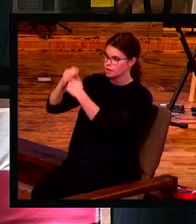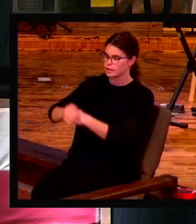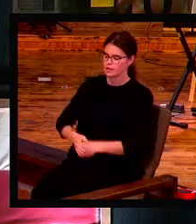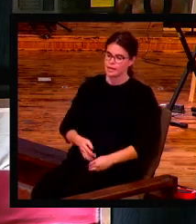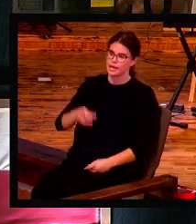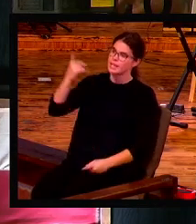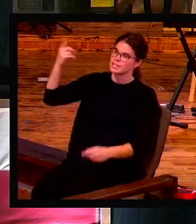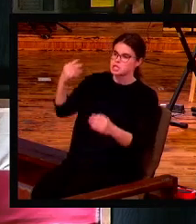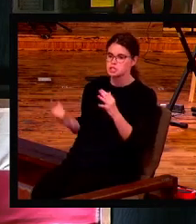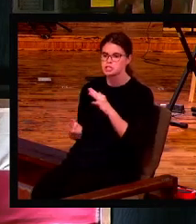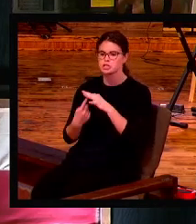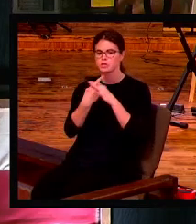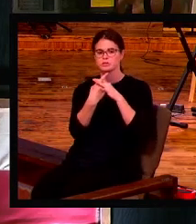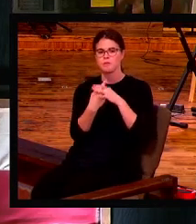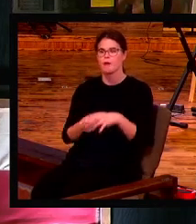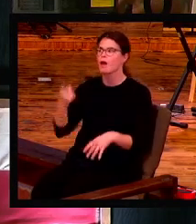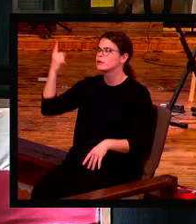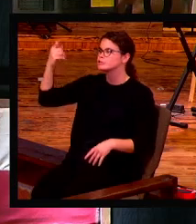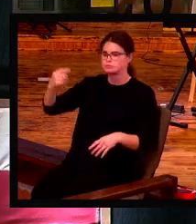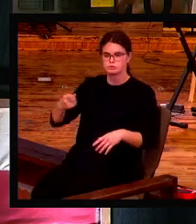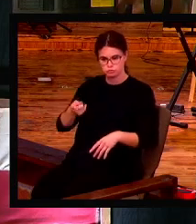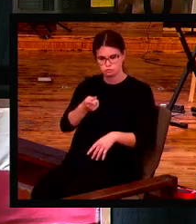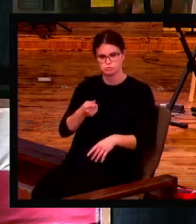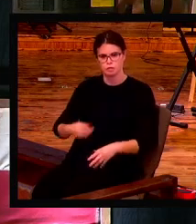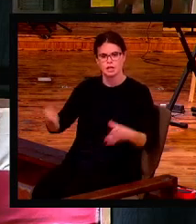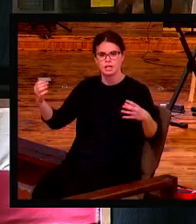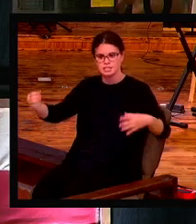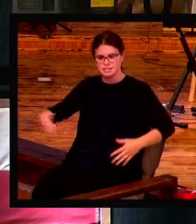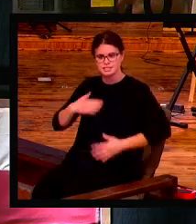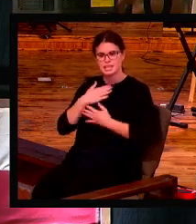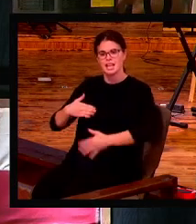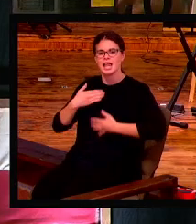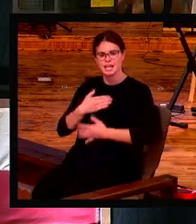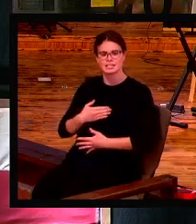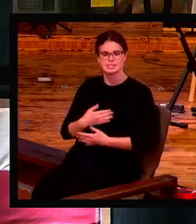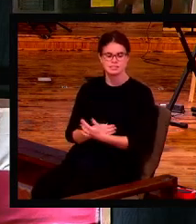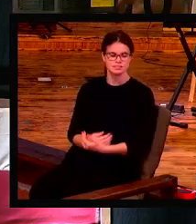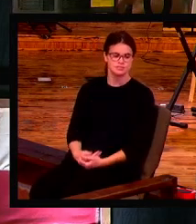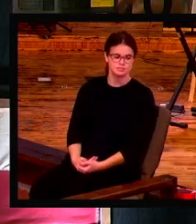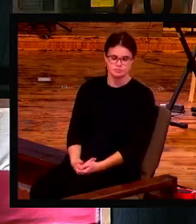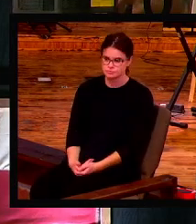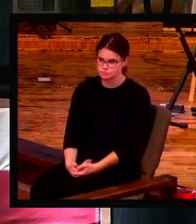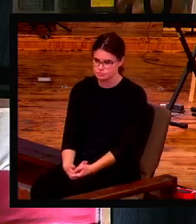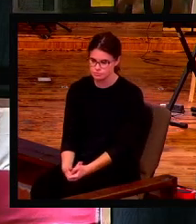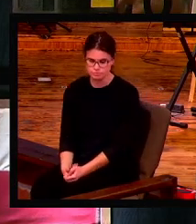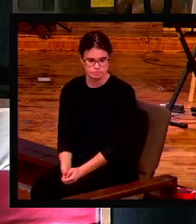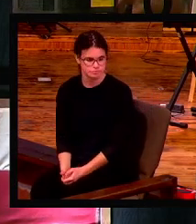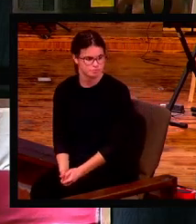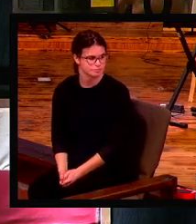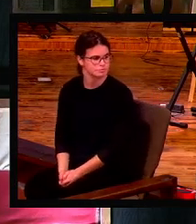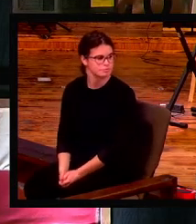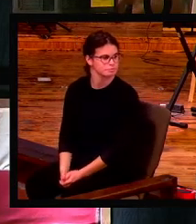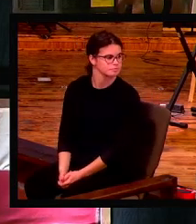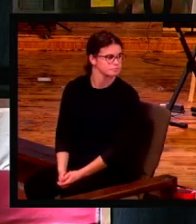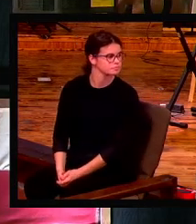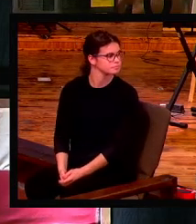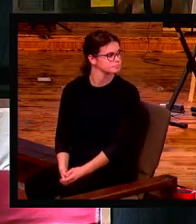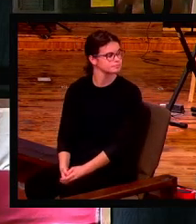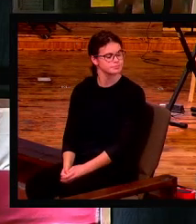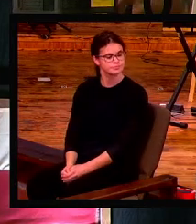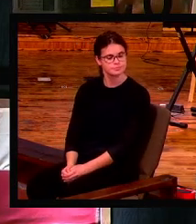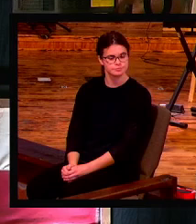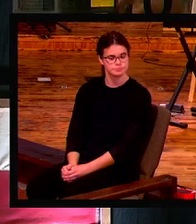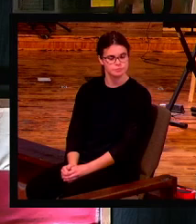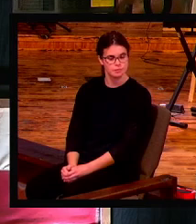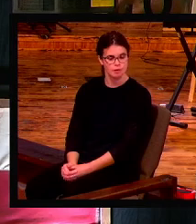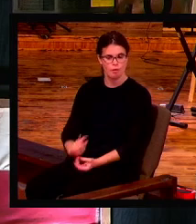you are delighting, which means to take pleasure or find pleasure in. Therefore, being so close to him in proximity, you now are in position where